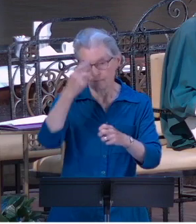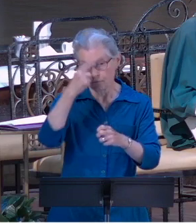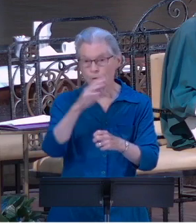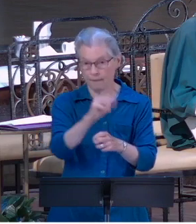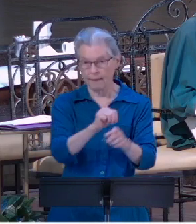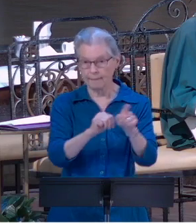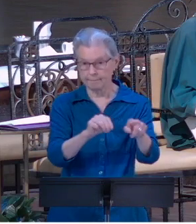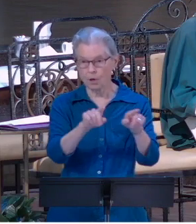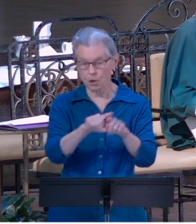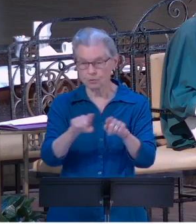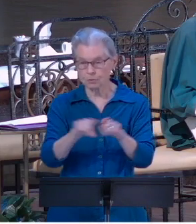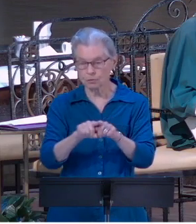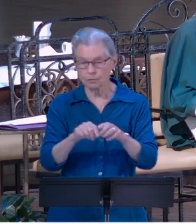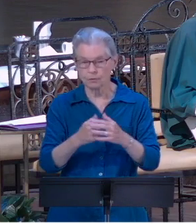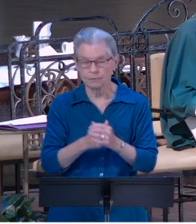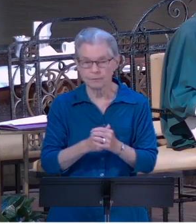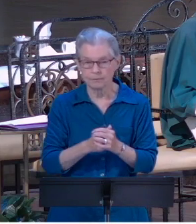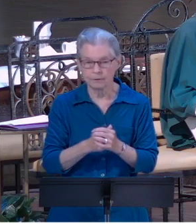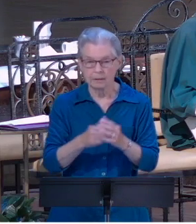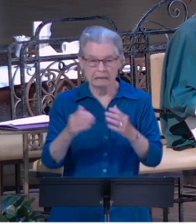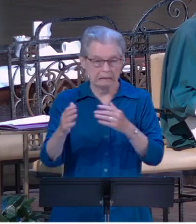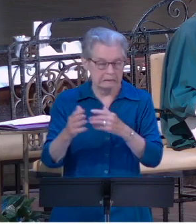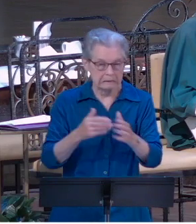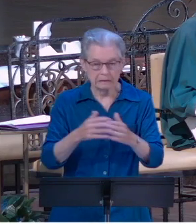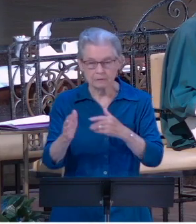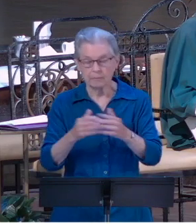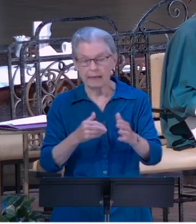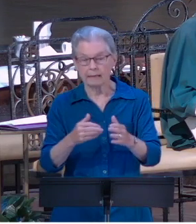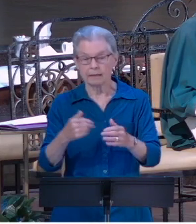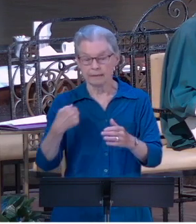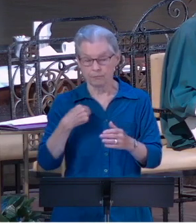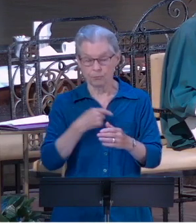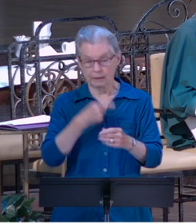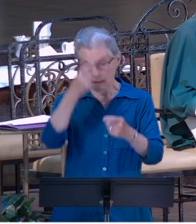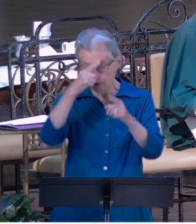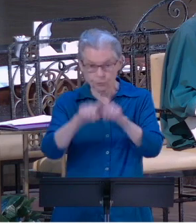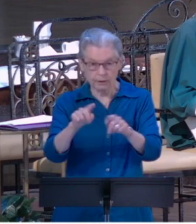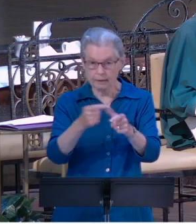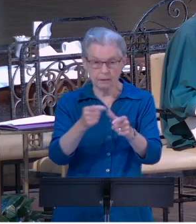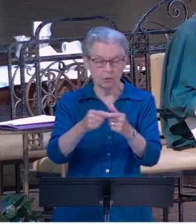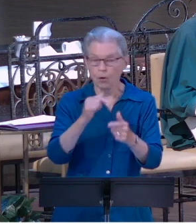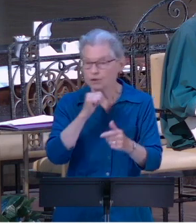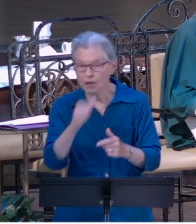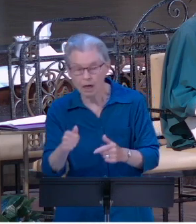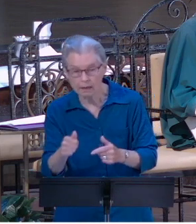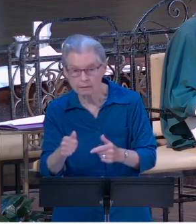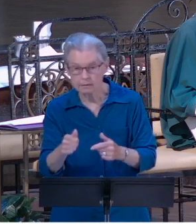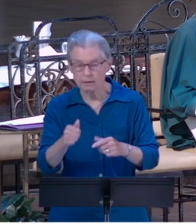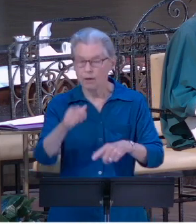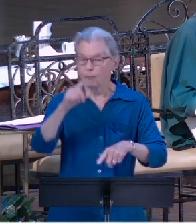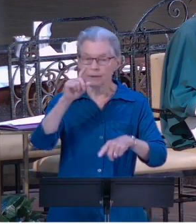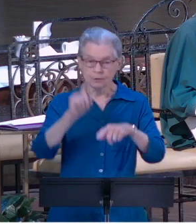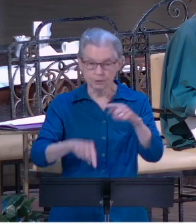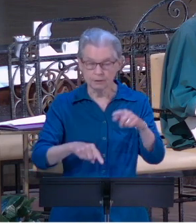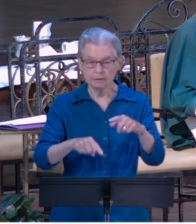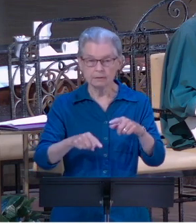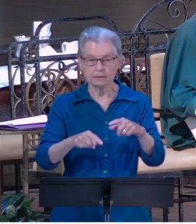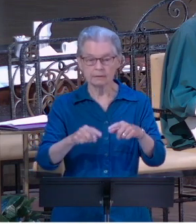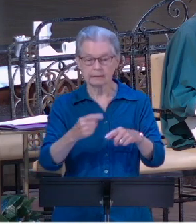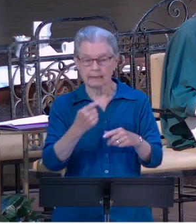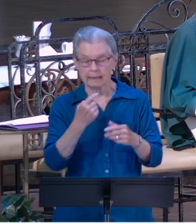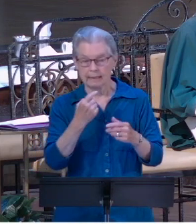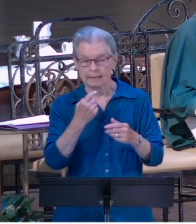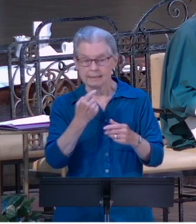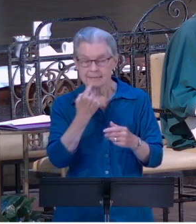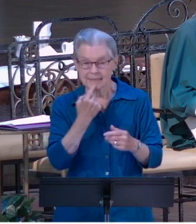hearing these perspectives, whether we agreed with them or not, we could not deny that the issue of